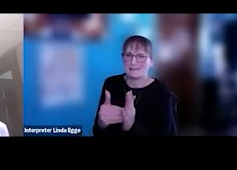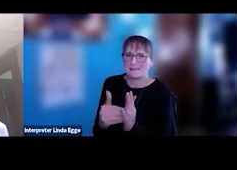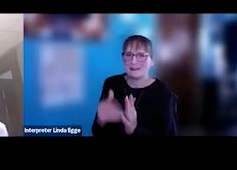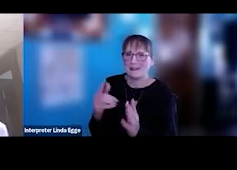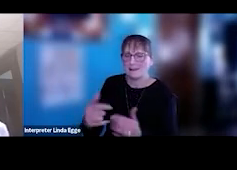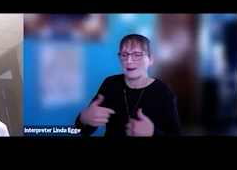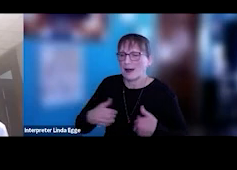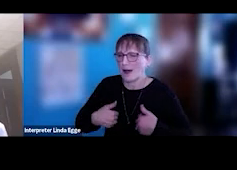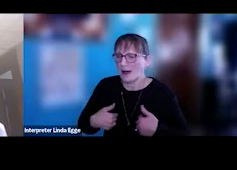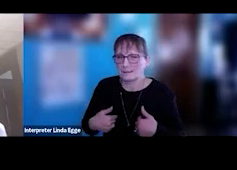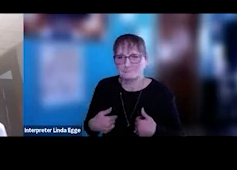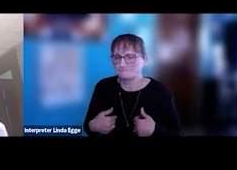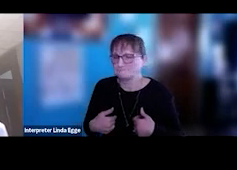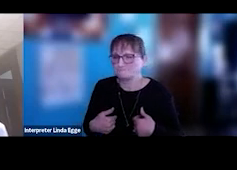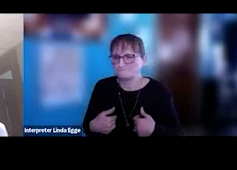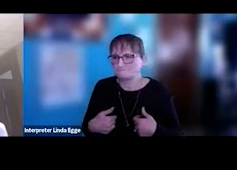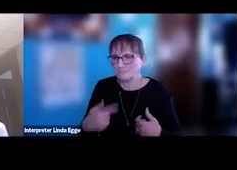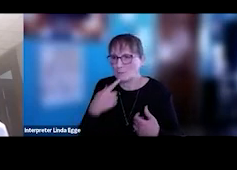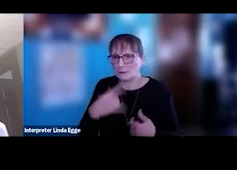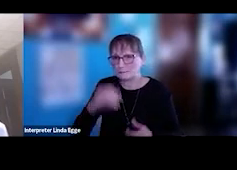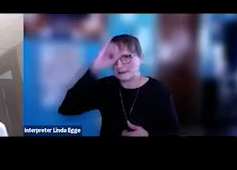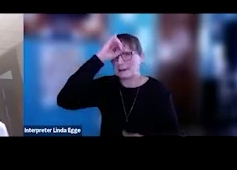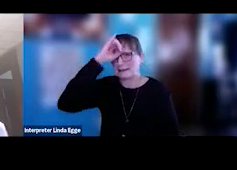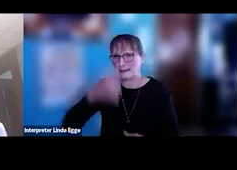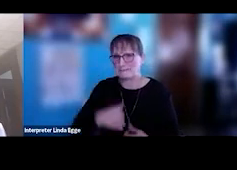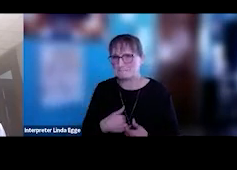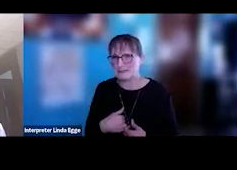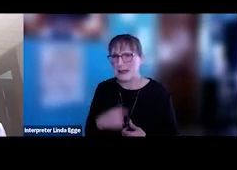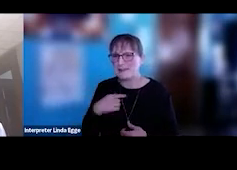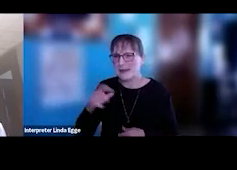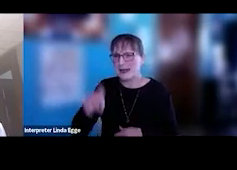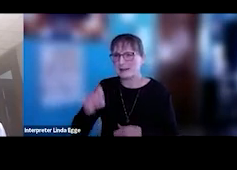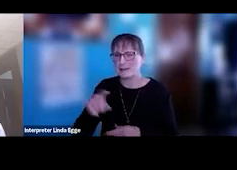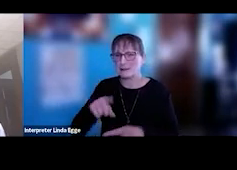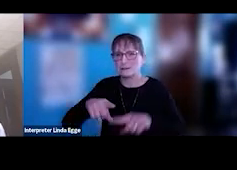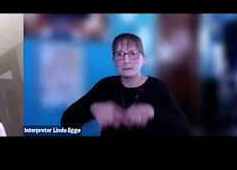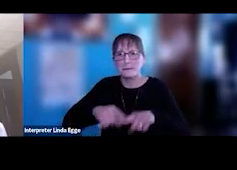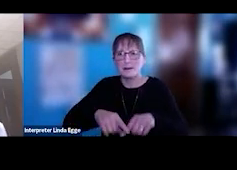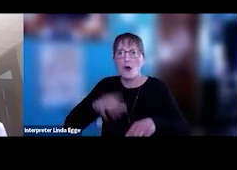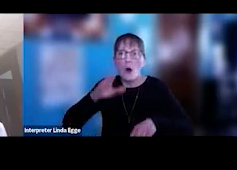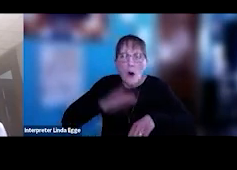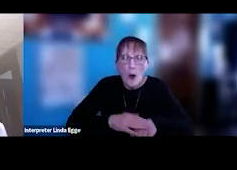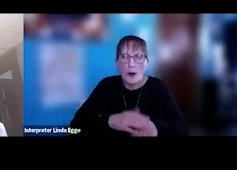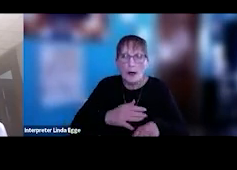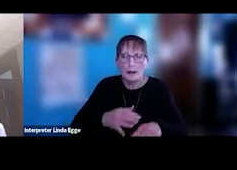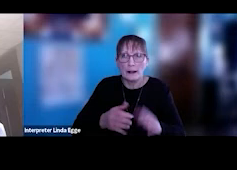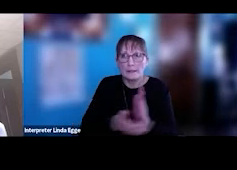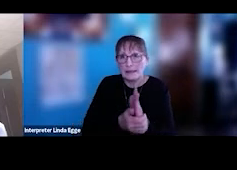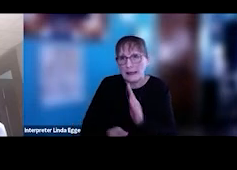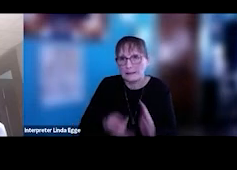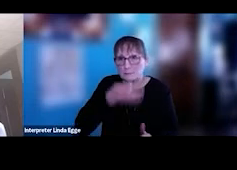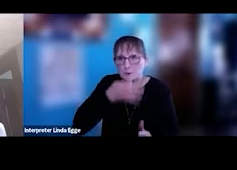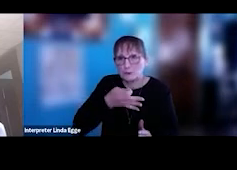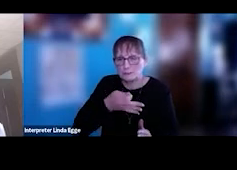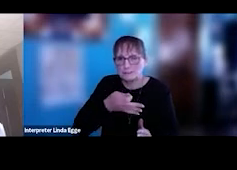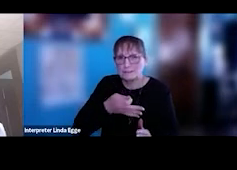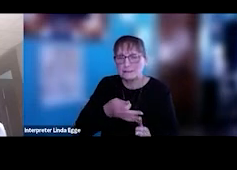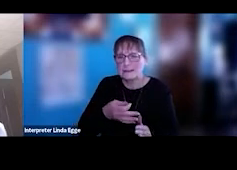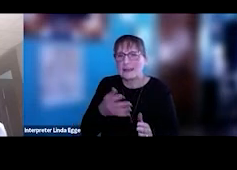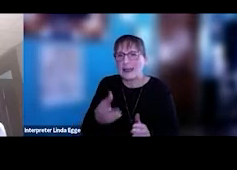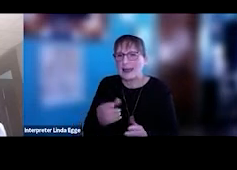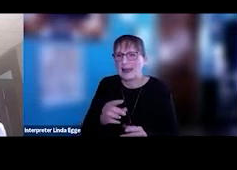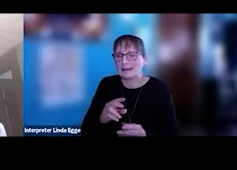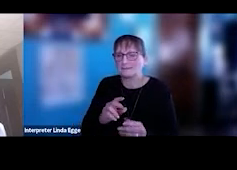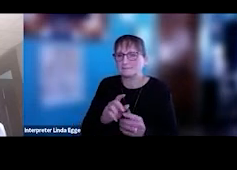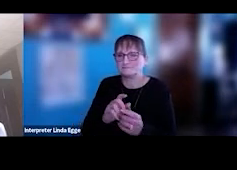I was, quite frankly, an idiot, that I needed to rely on the experts. And of course, I